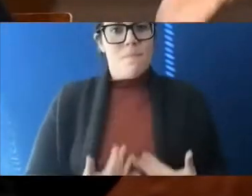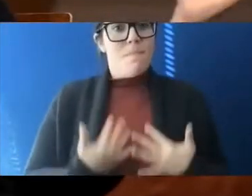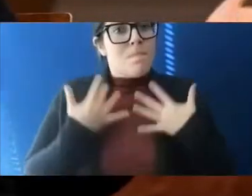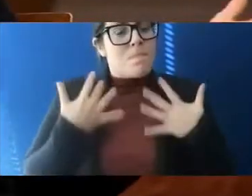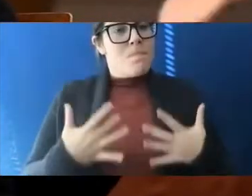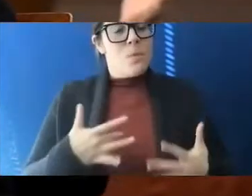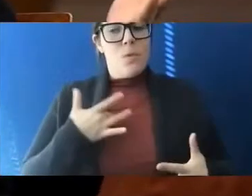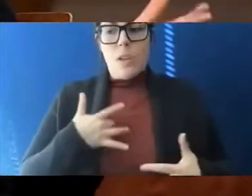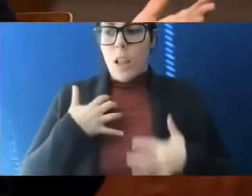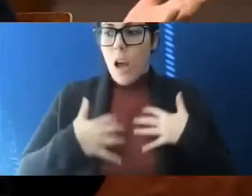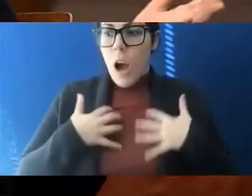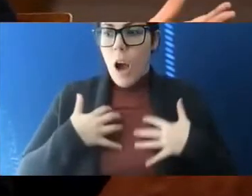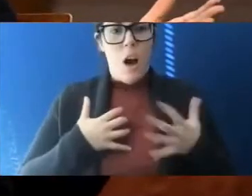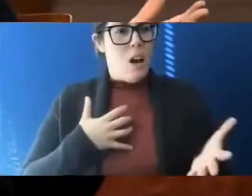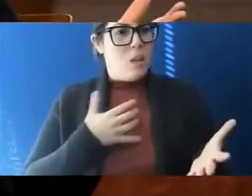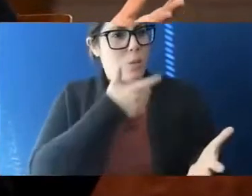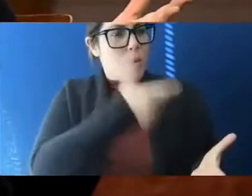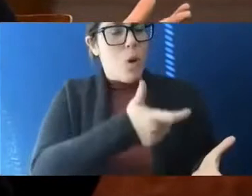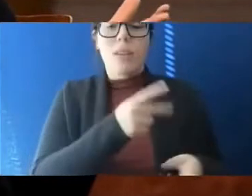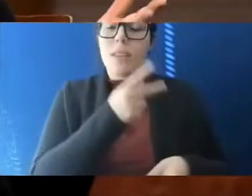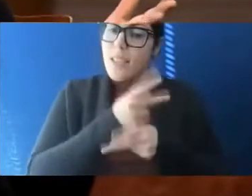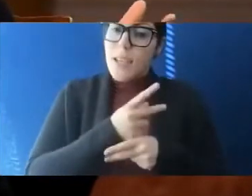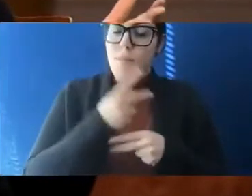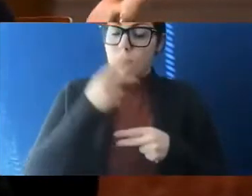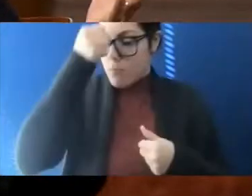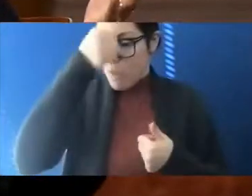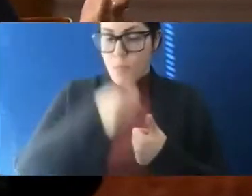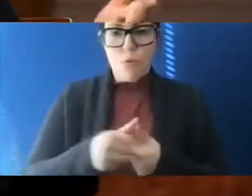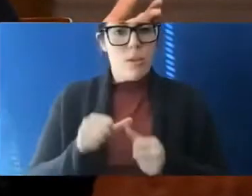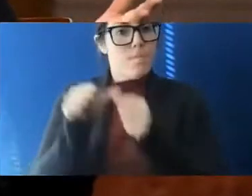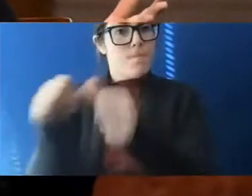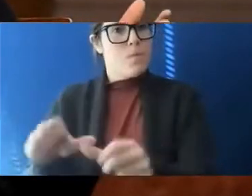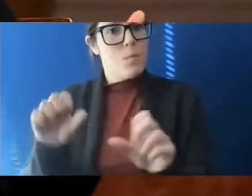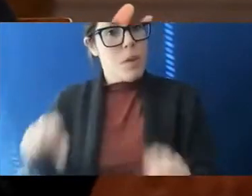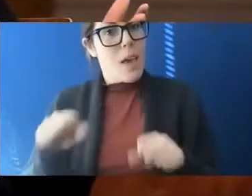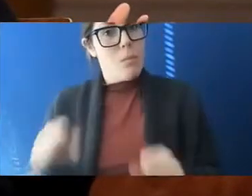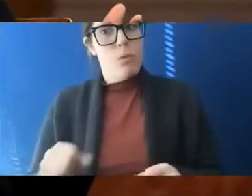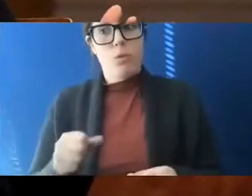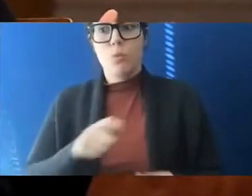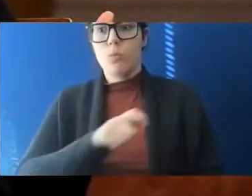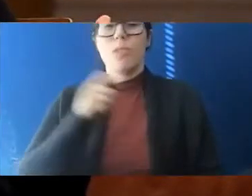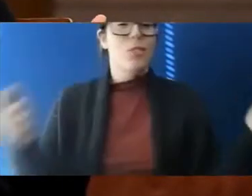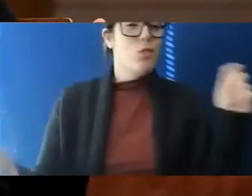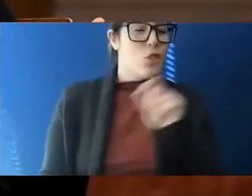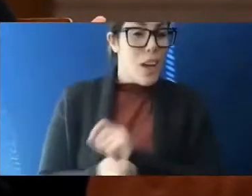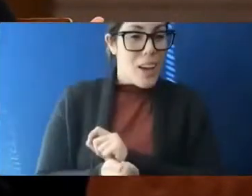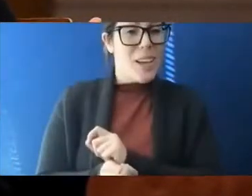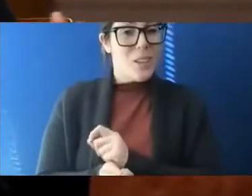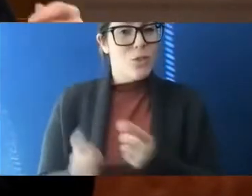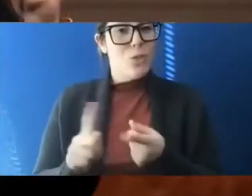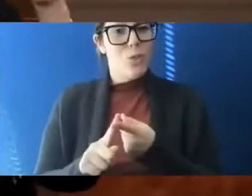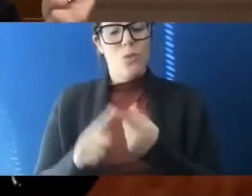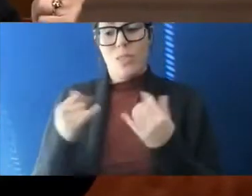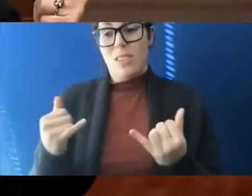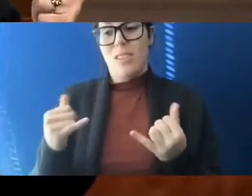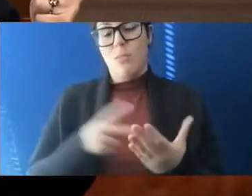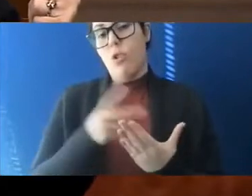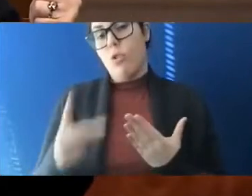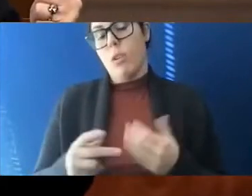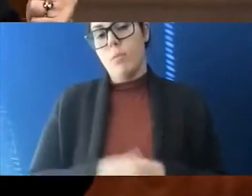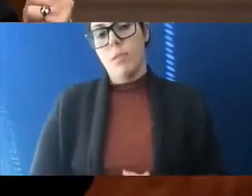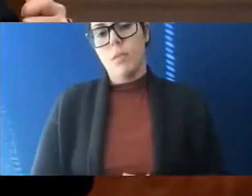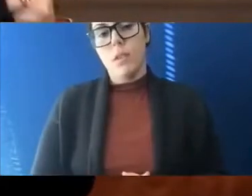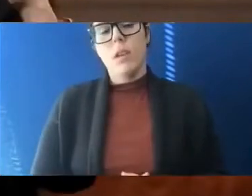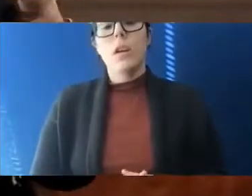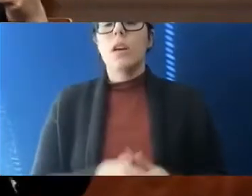imperative that drove companies like Google and others to make these really remarkable scale to their existing programs. But not think about